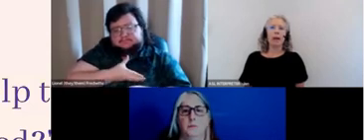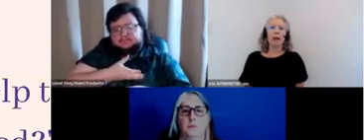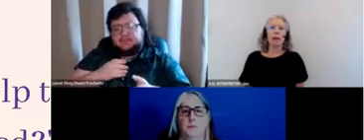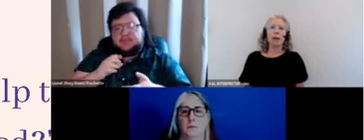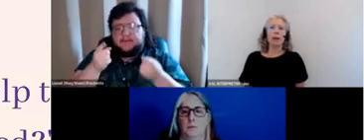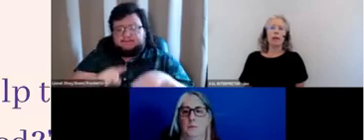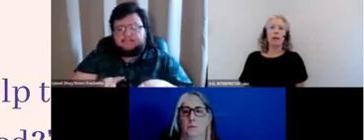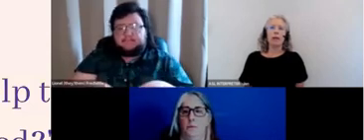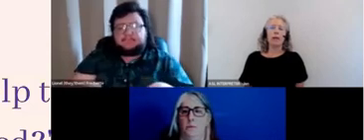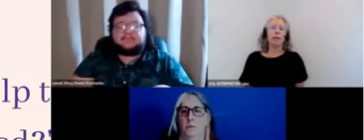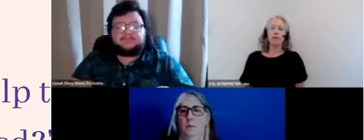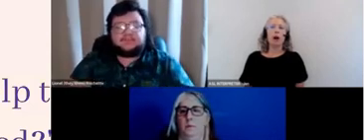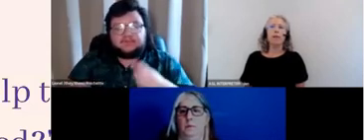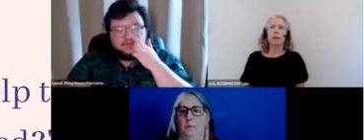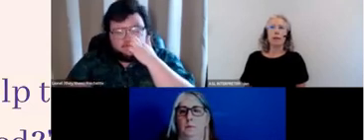my